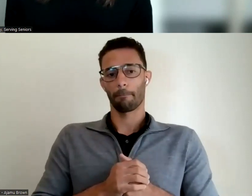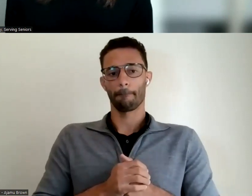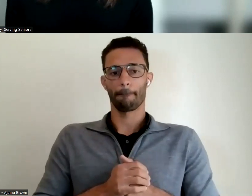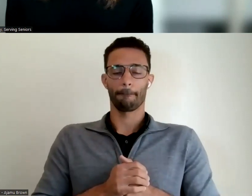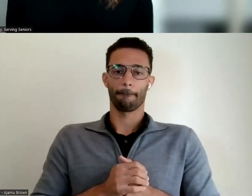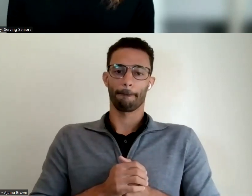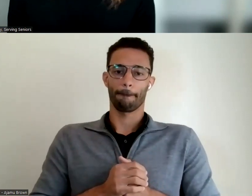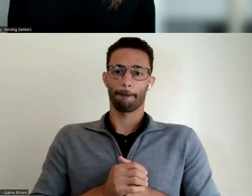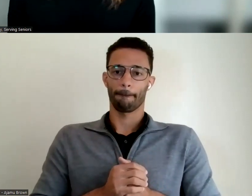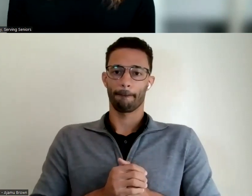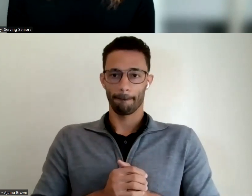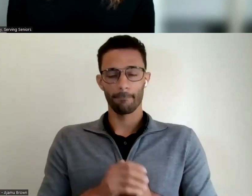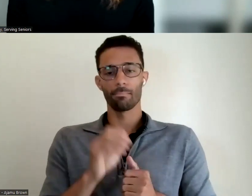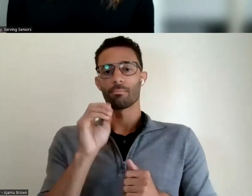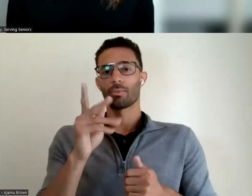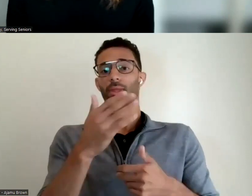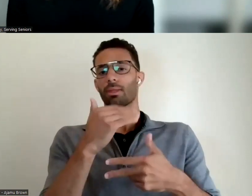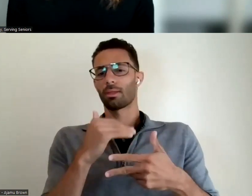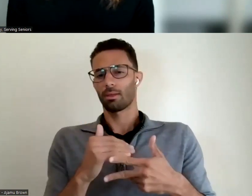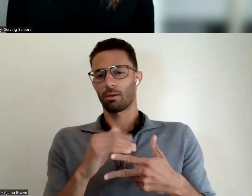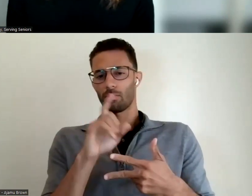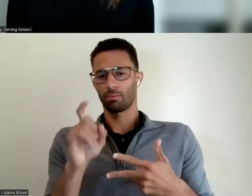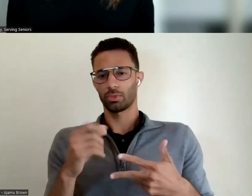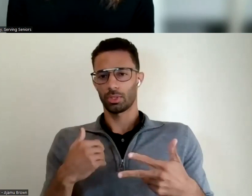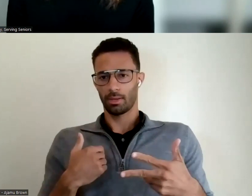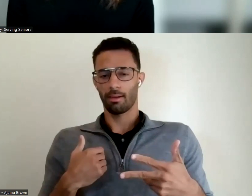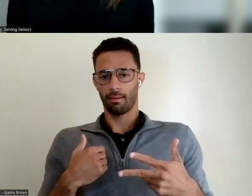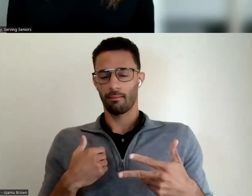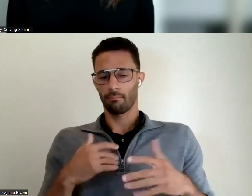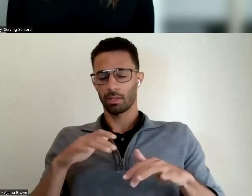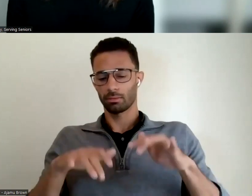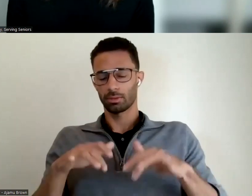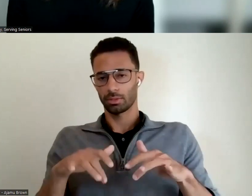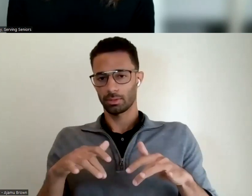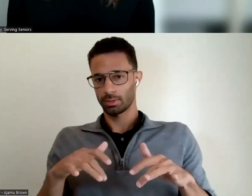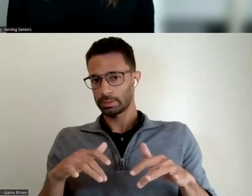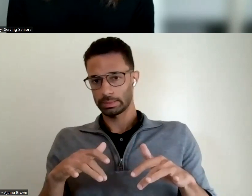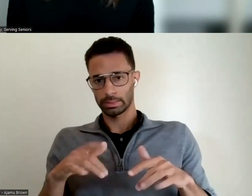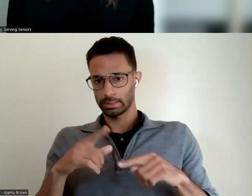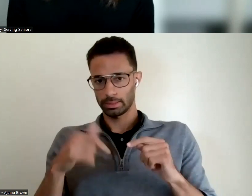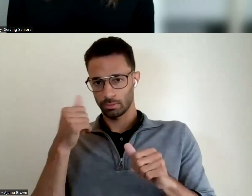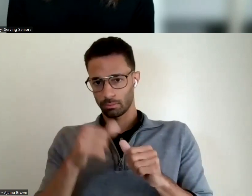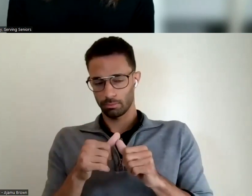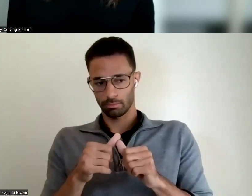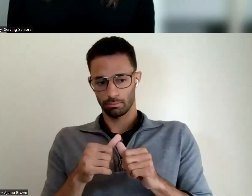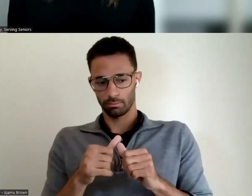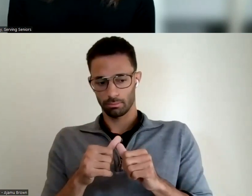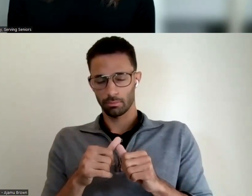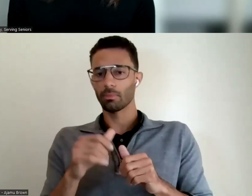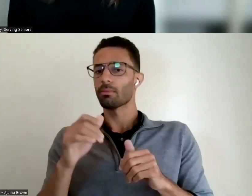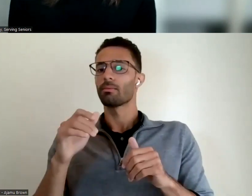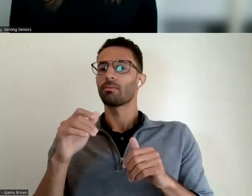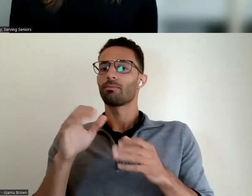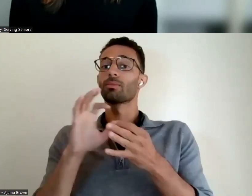Okay. And then my next question that I had in chat, I'm sorry, I can't remember what I asked, had to do